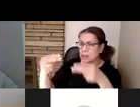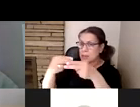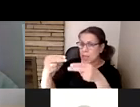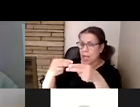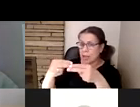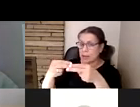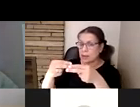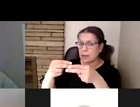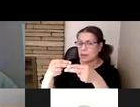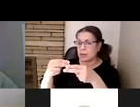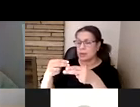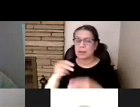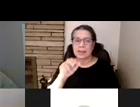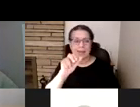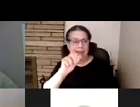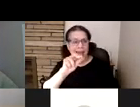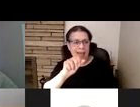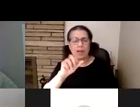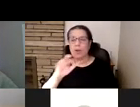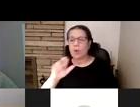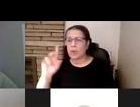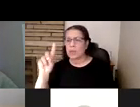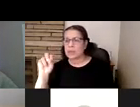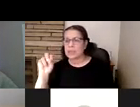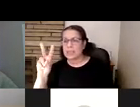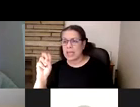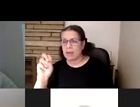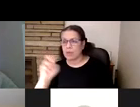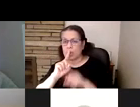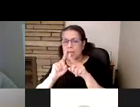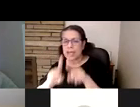And either Anna or Dave maybe can answer that.